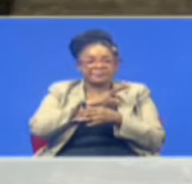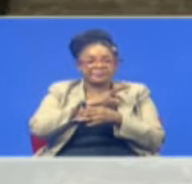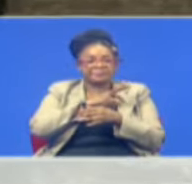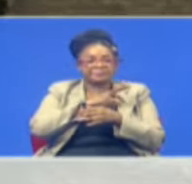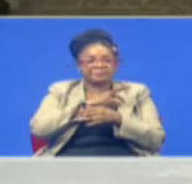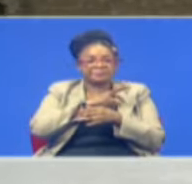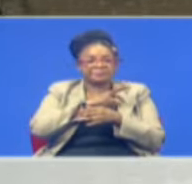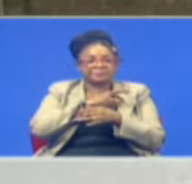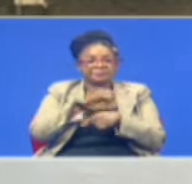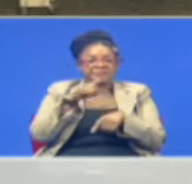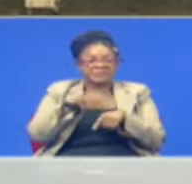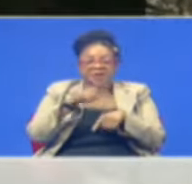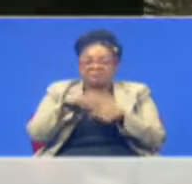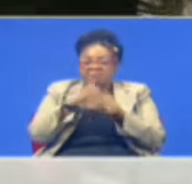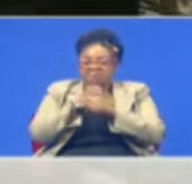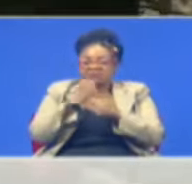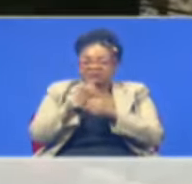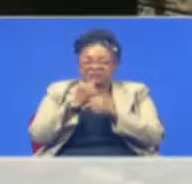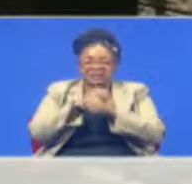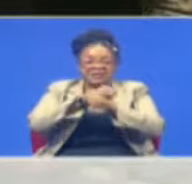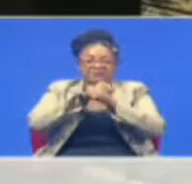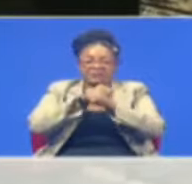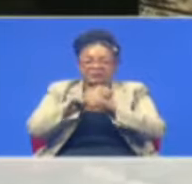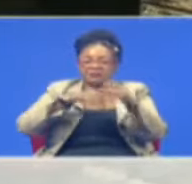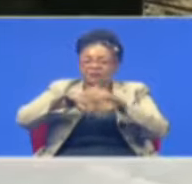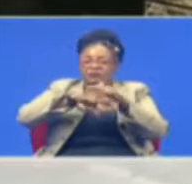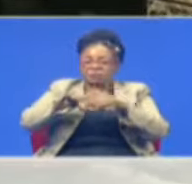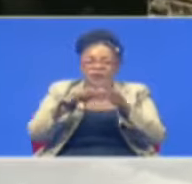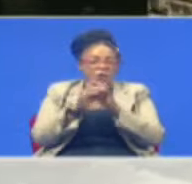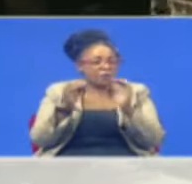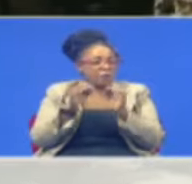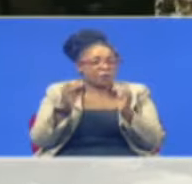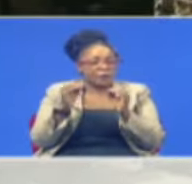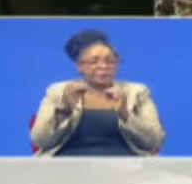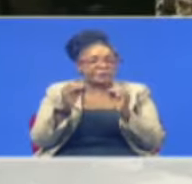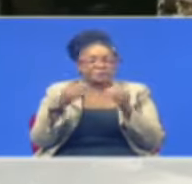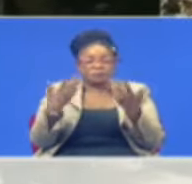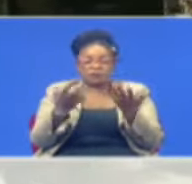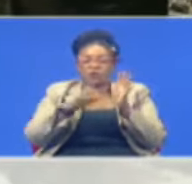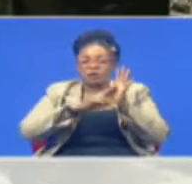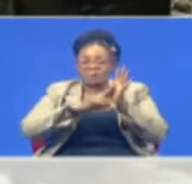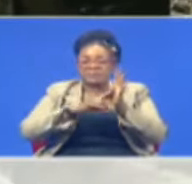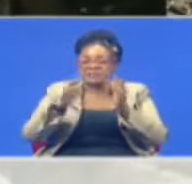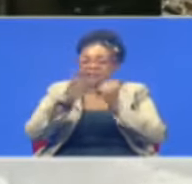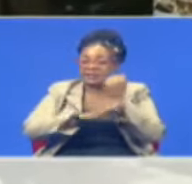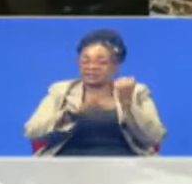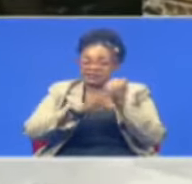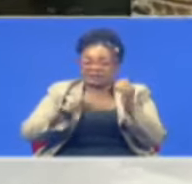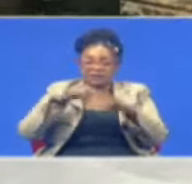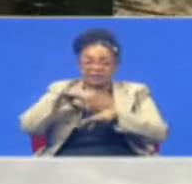When she is not busy defending league titles on the pitch or representing the country in national assignments,